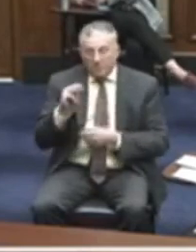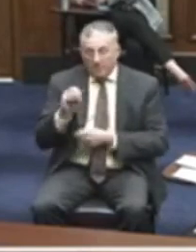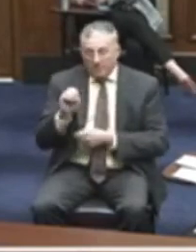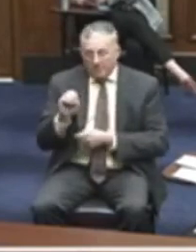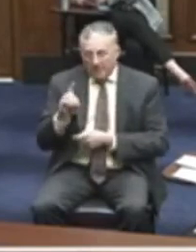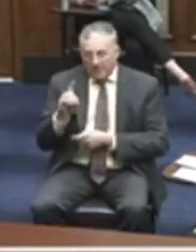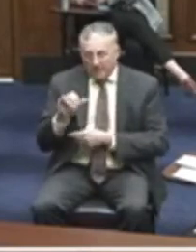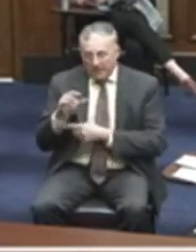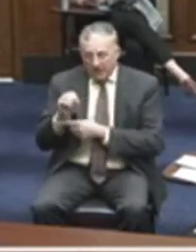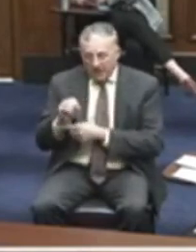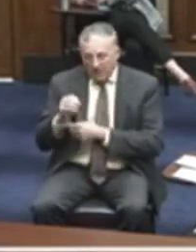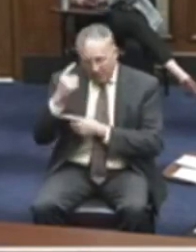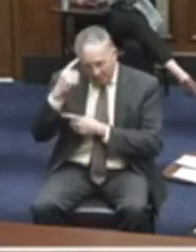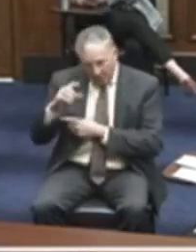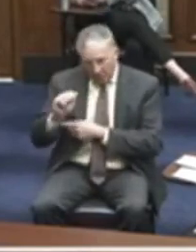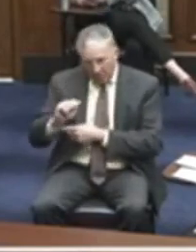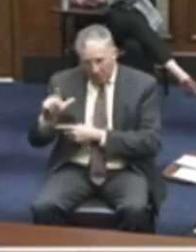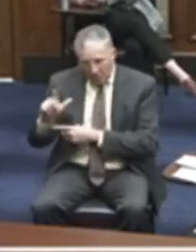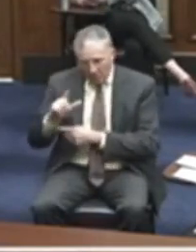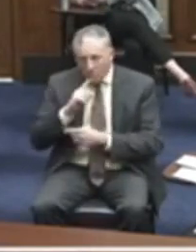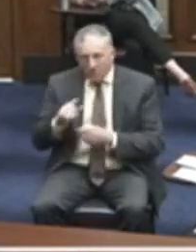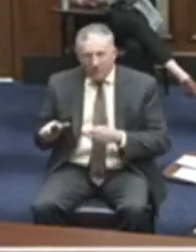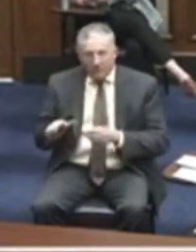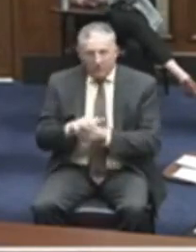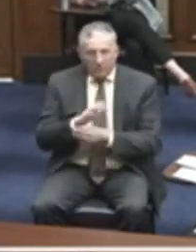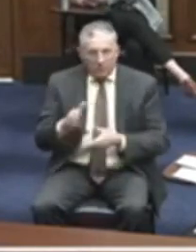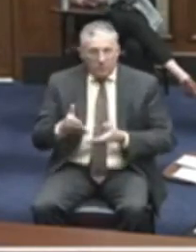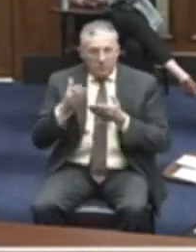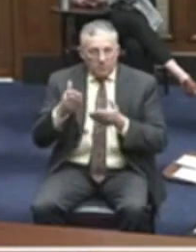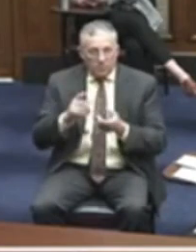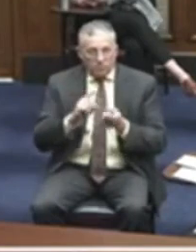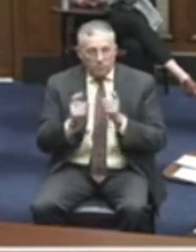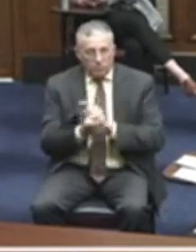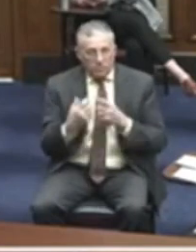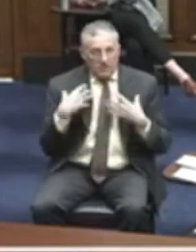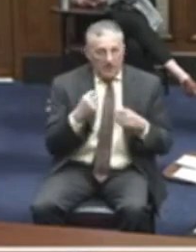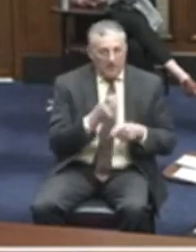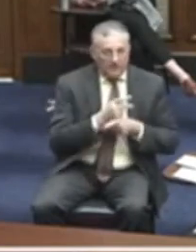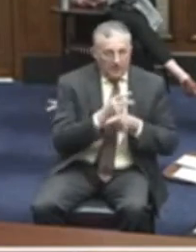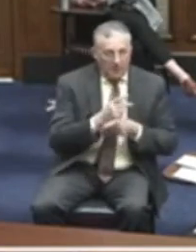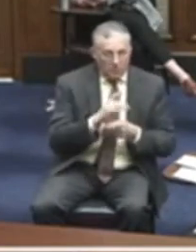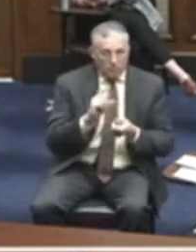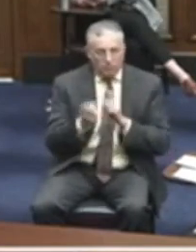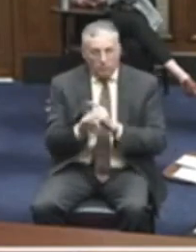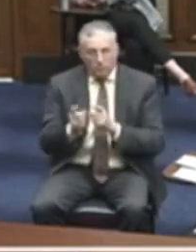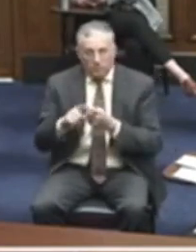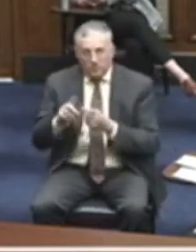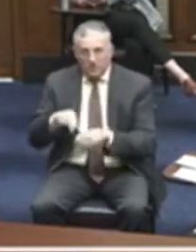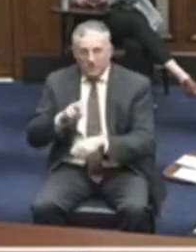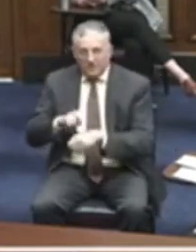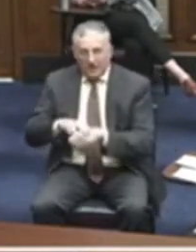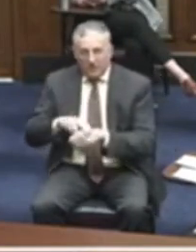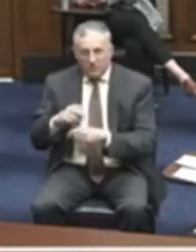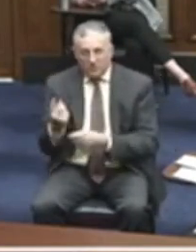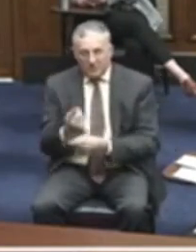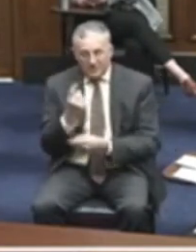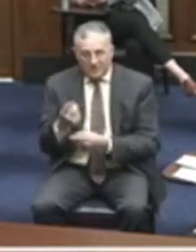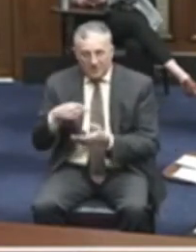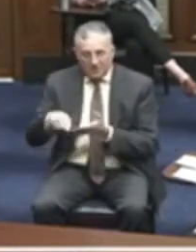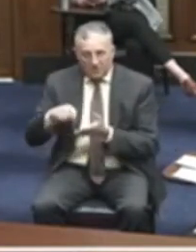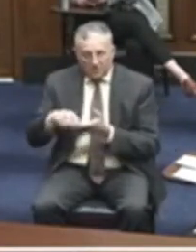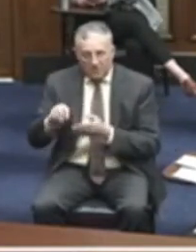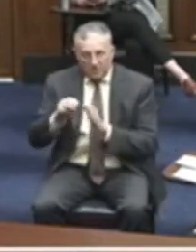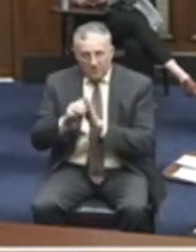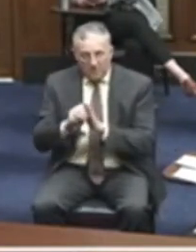comprehensive proposal to transition our healthcare system to a national single-payer model, offers